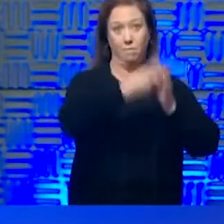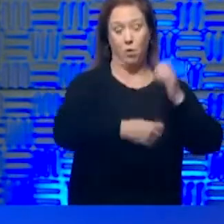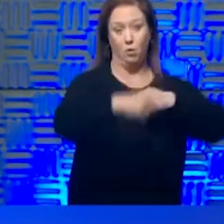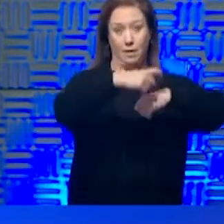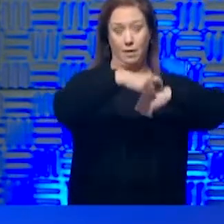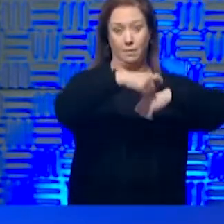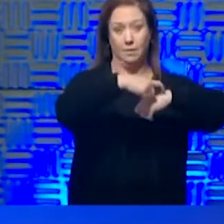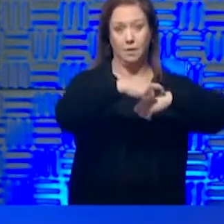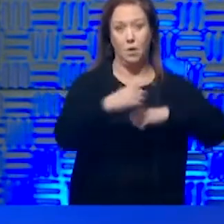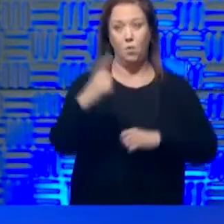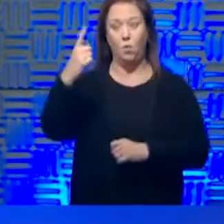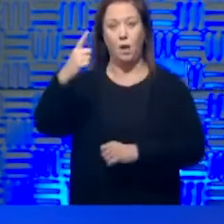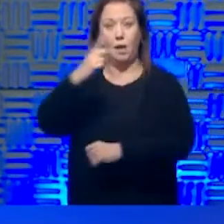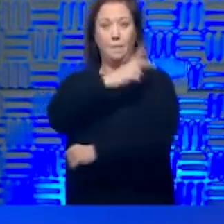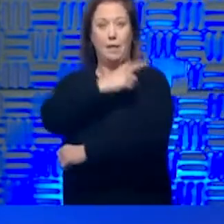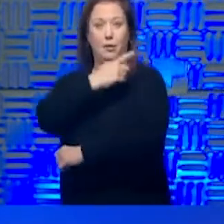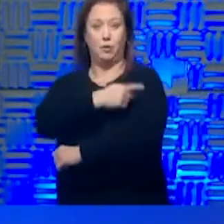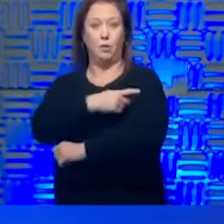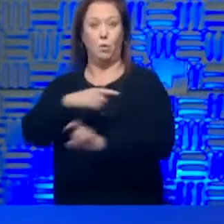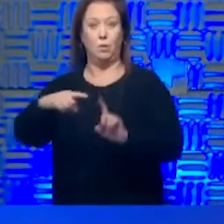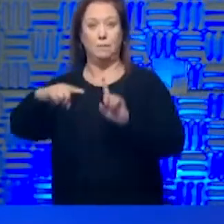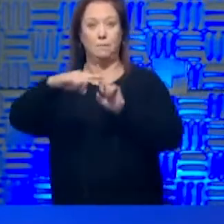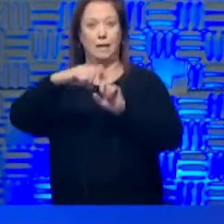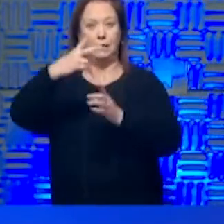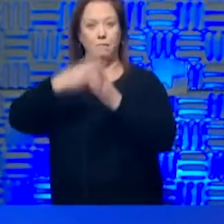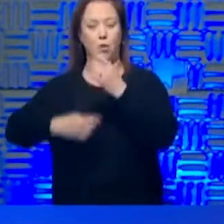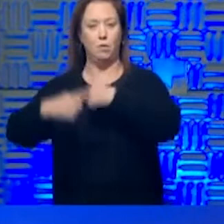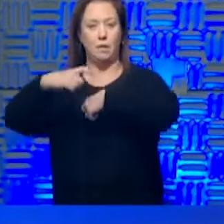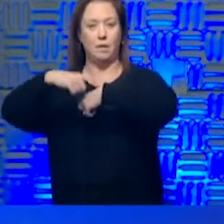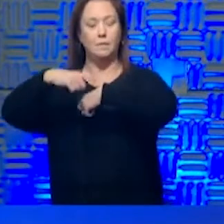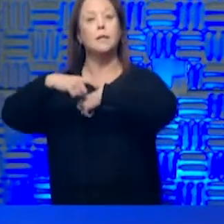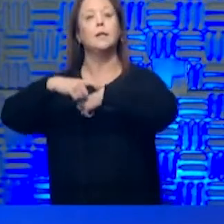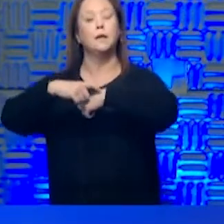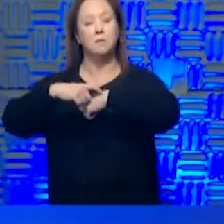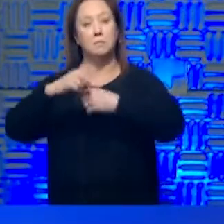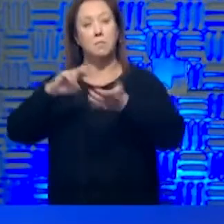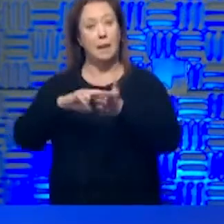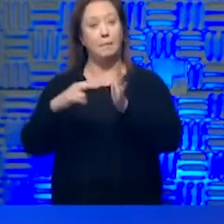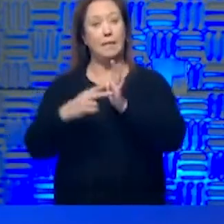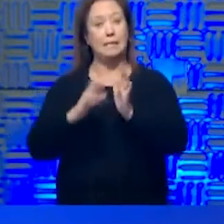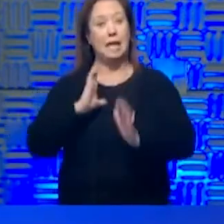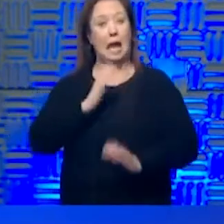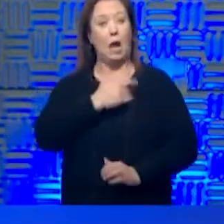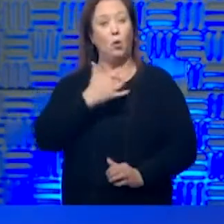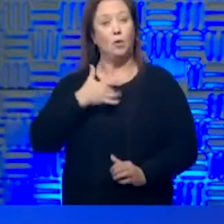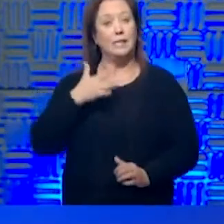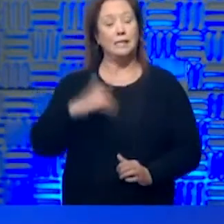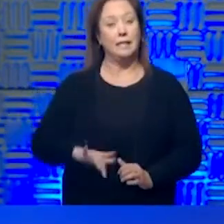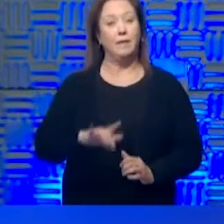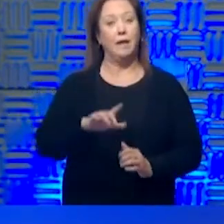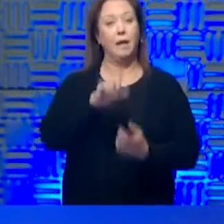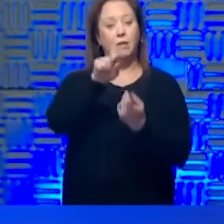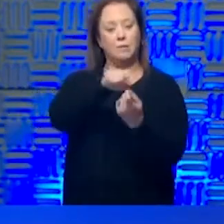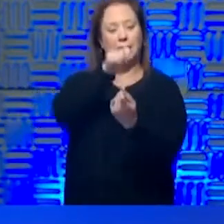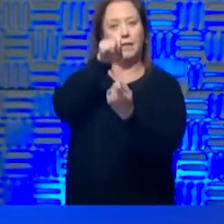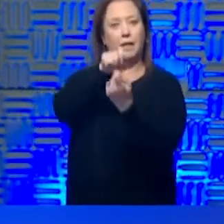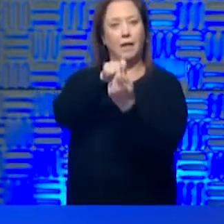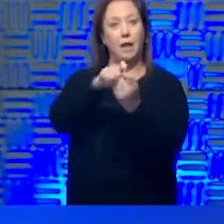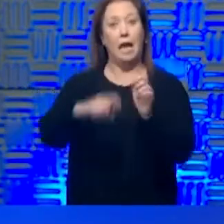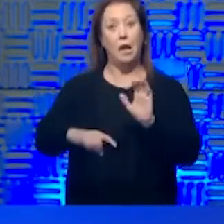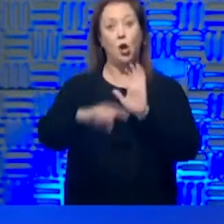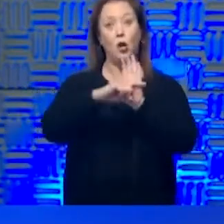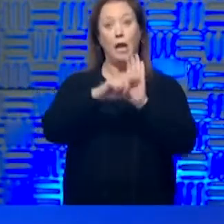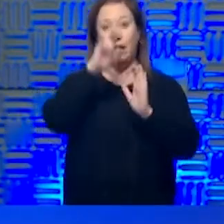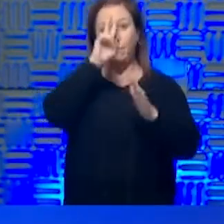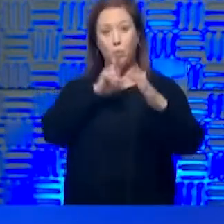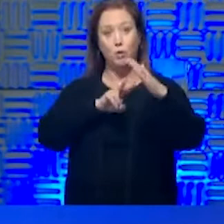times, and one of those was positive both times. So that would tell us that our sensitivity and our specificity and our negative